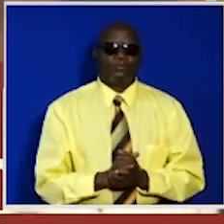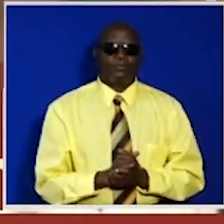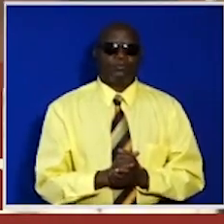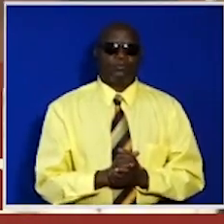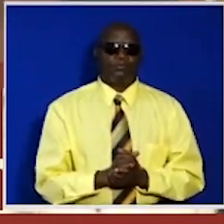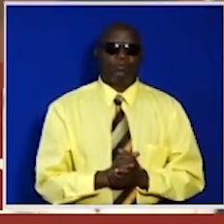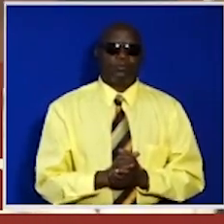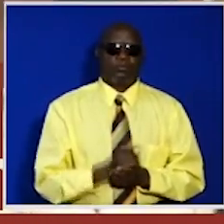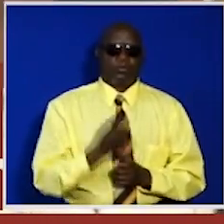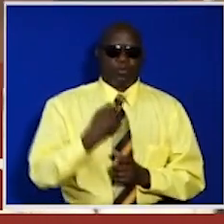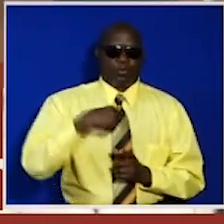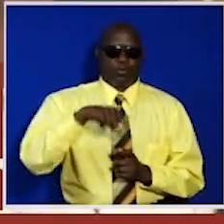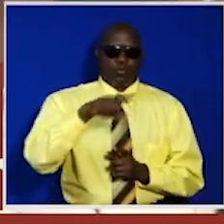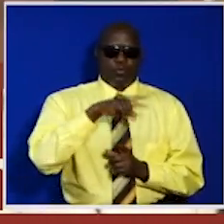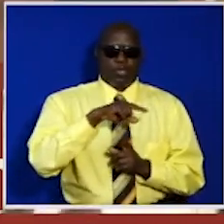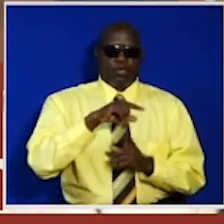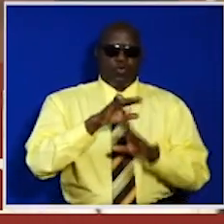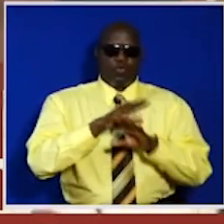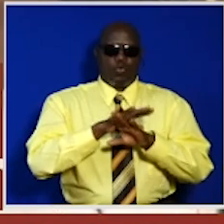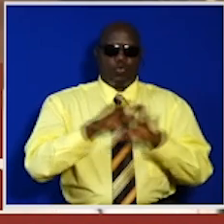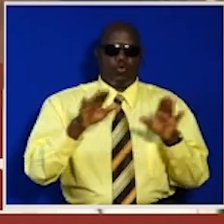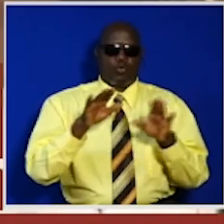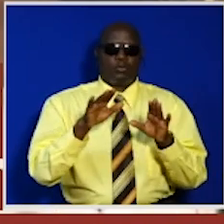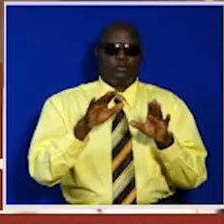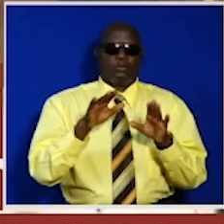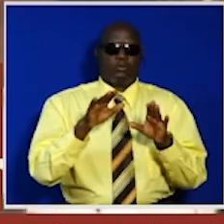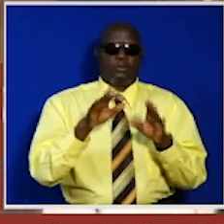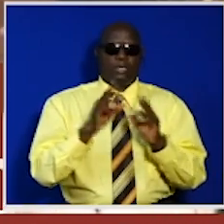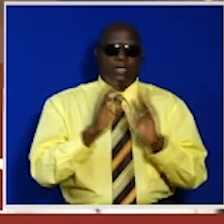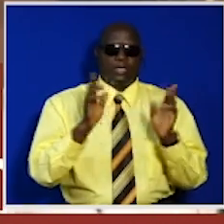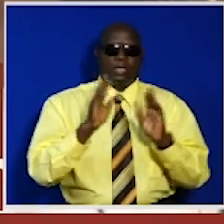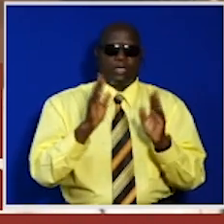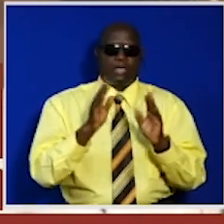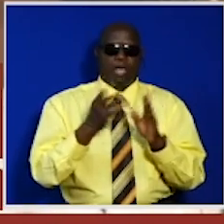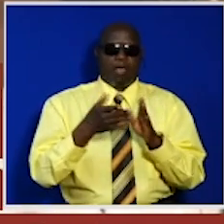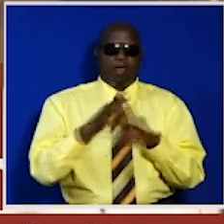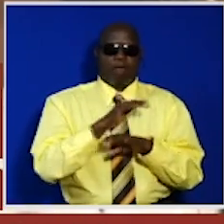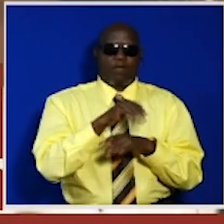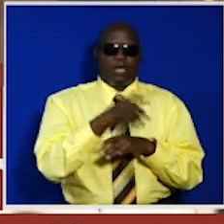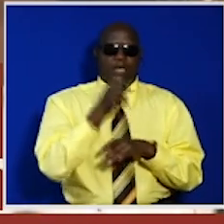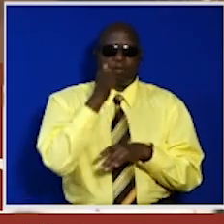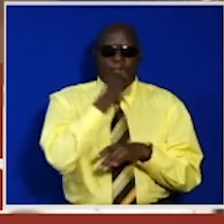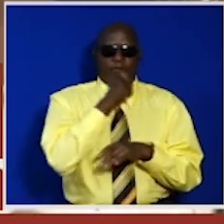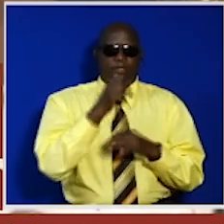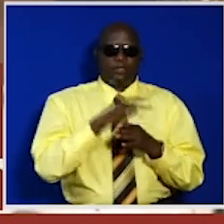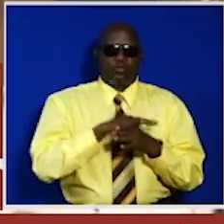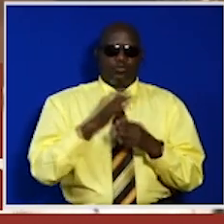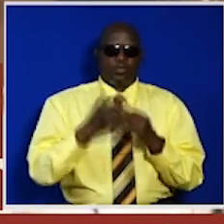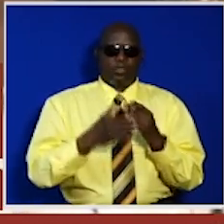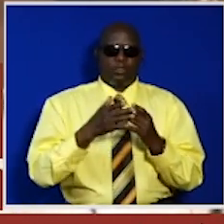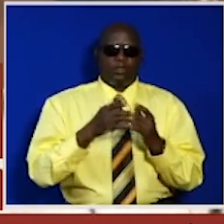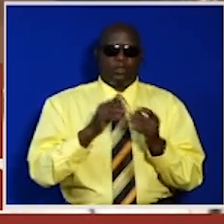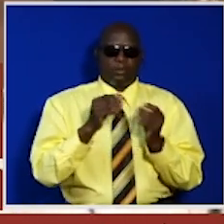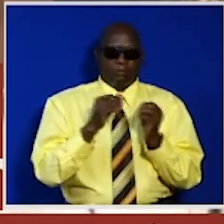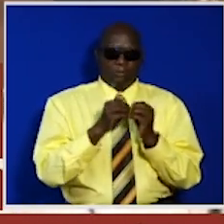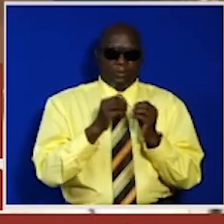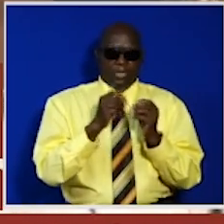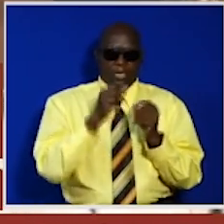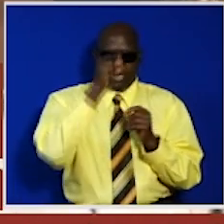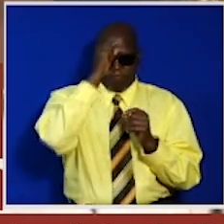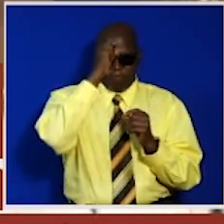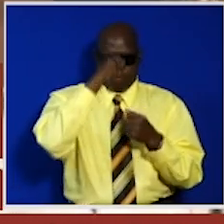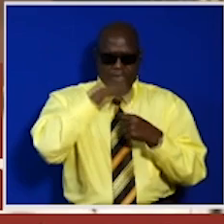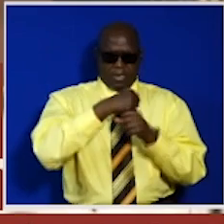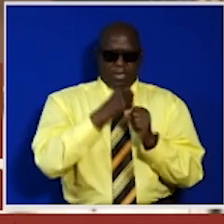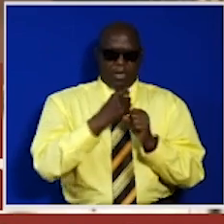We are not ready to be covered by any private insurer. That's why when we met with the government, we made our demands be very clear and